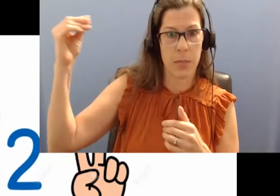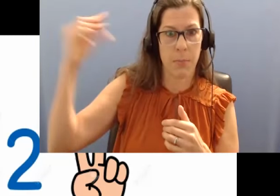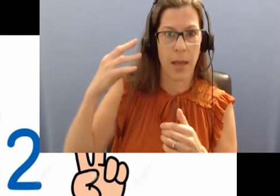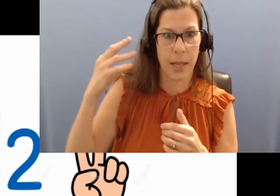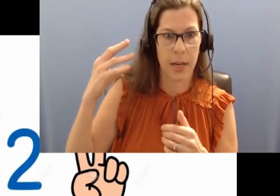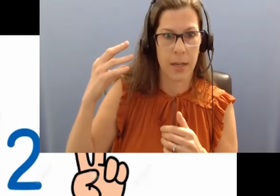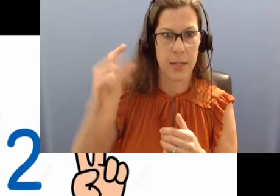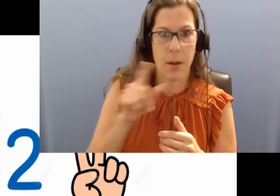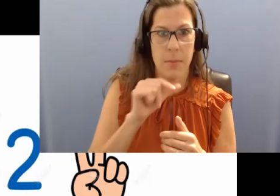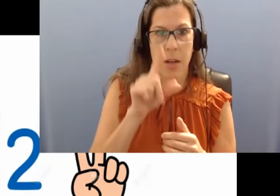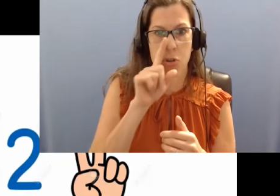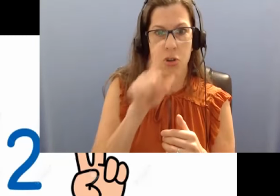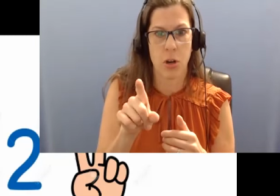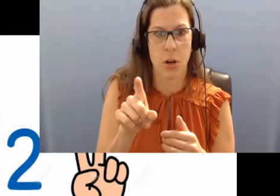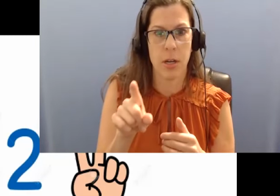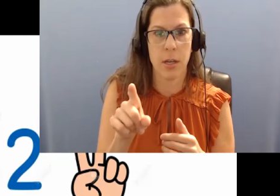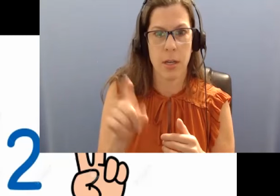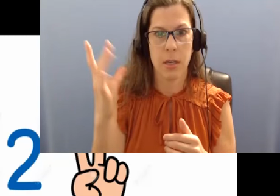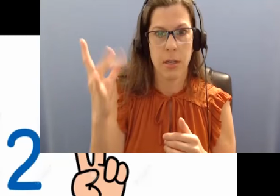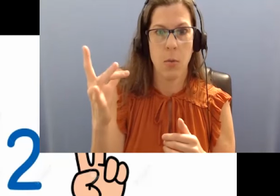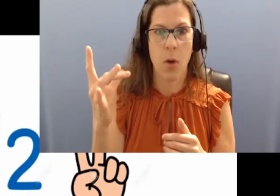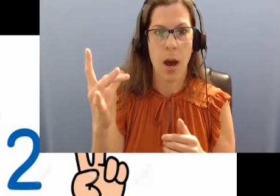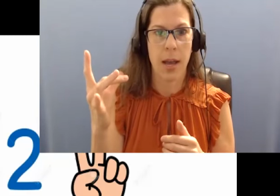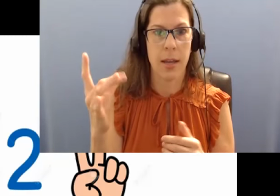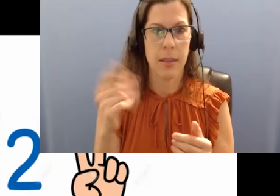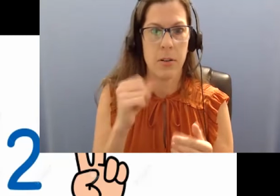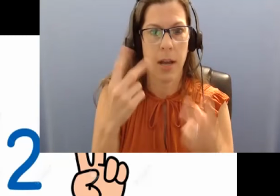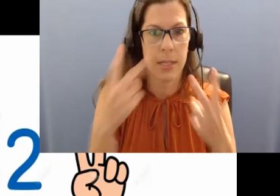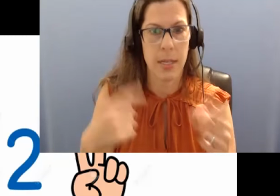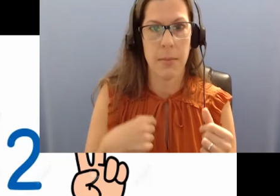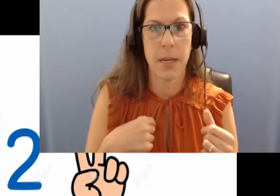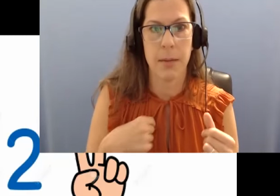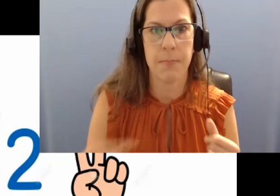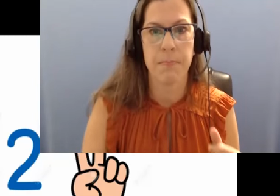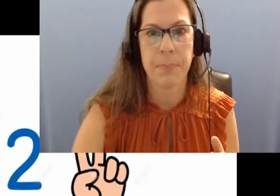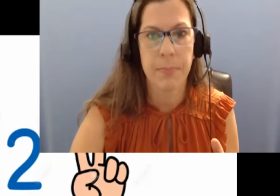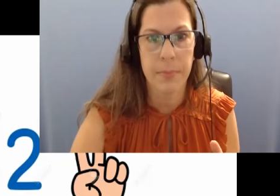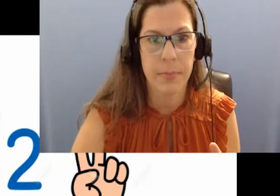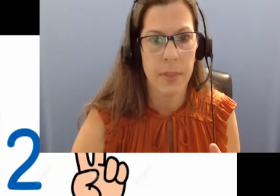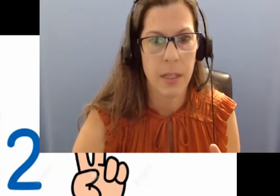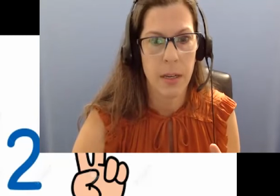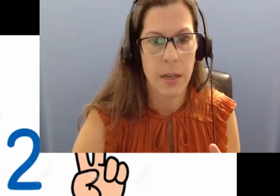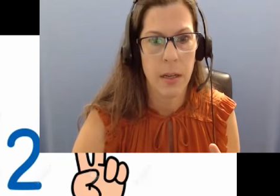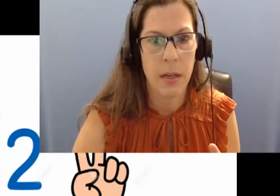both spotlighted. So I'm not sure why they're not seeing me.